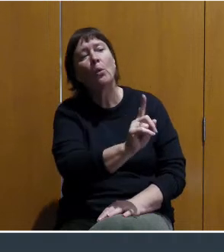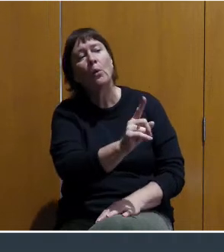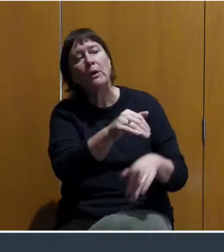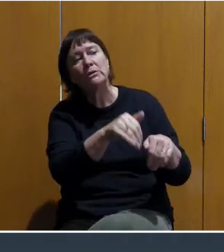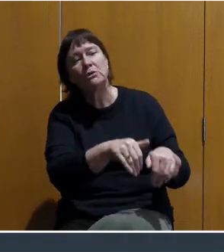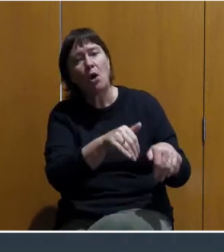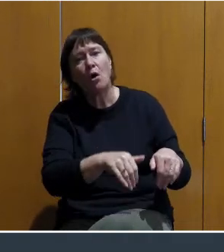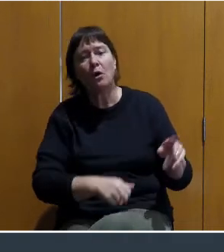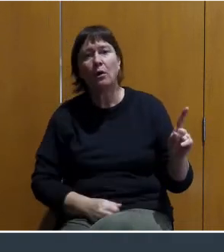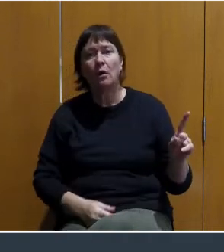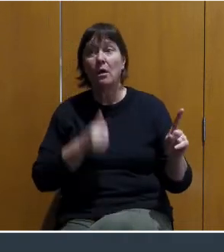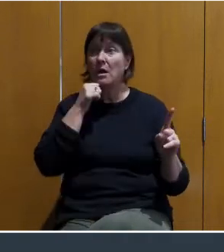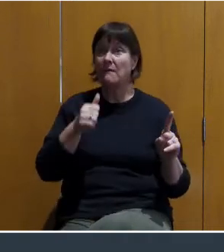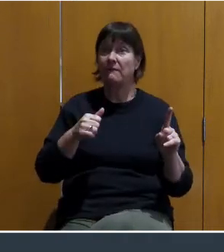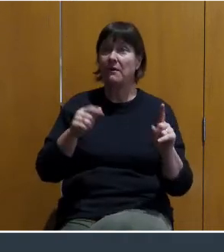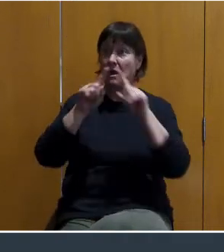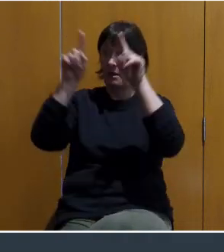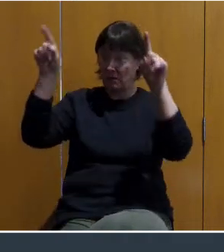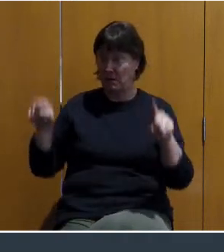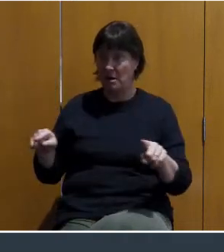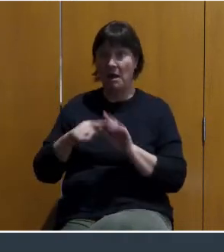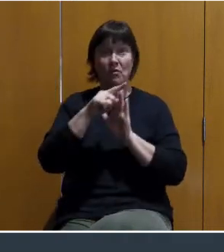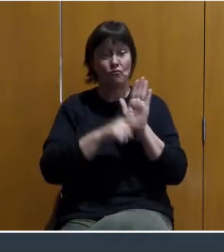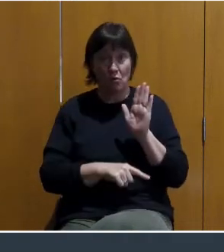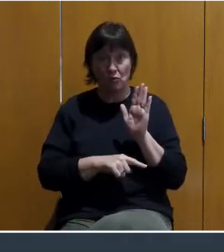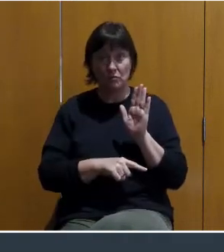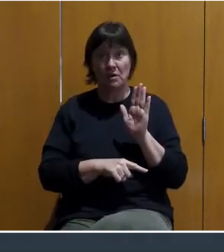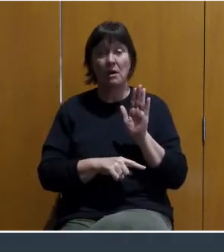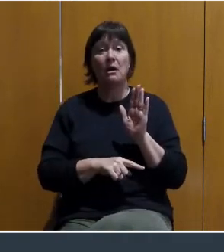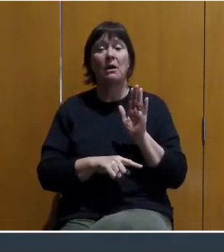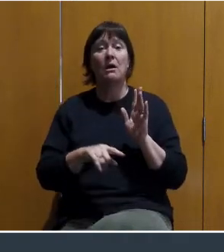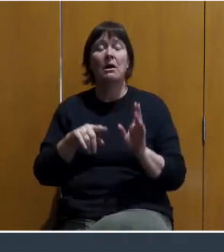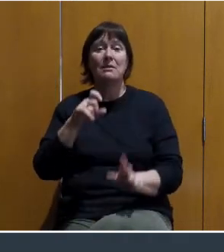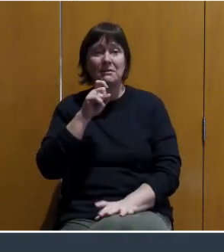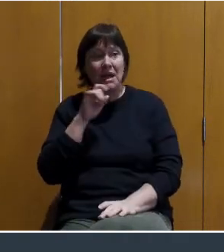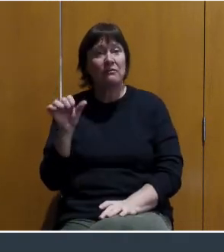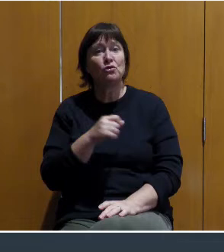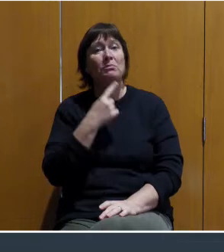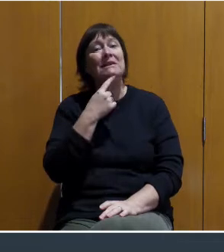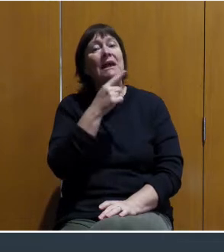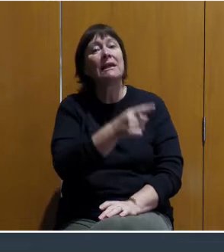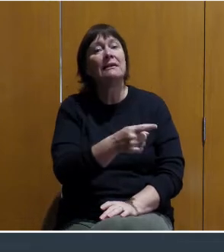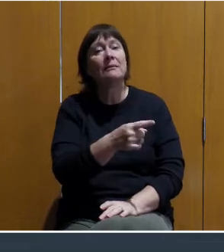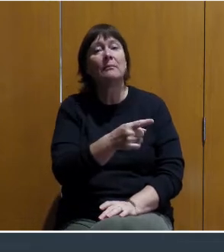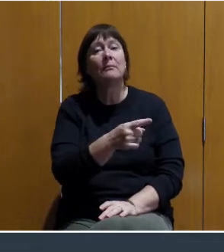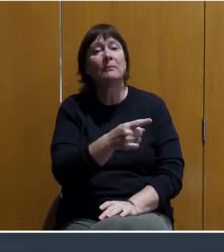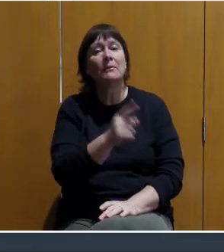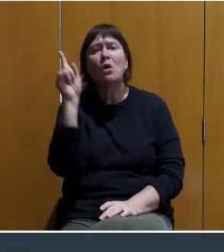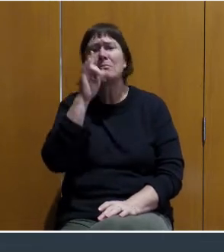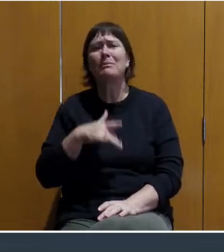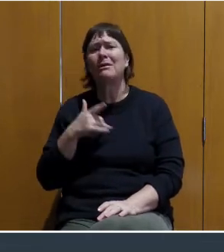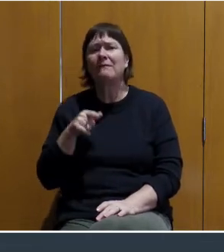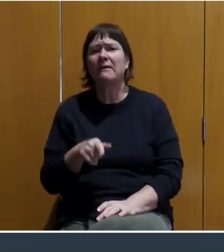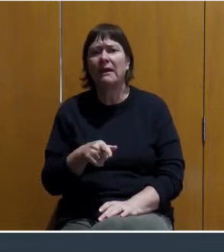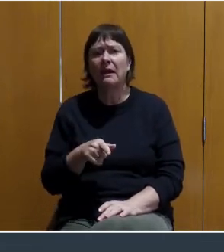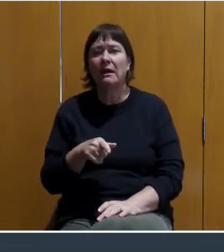council. If there are rules on the parks, they should be approaching them. They shouldn't be leaving it up to the neighbours or the general public to try and control the situation. So I